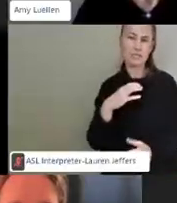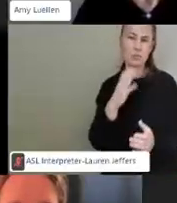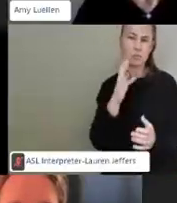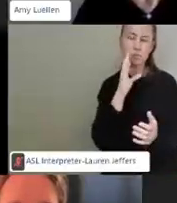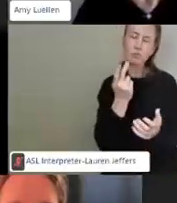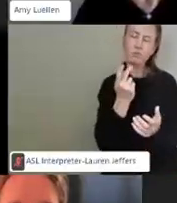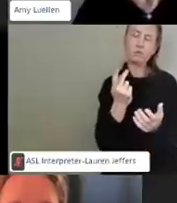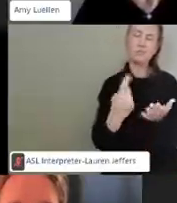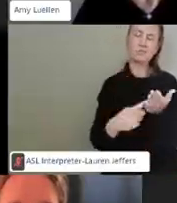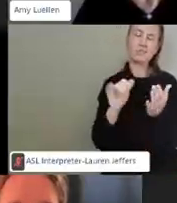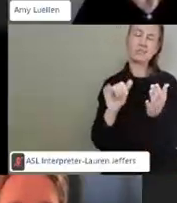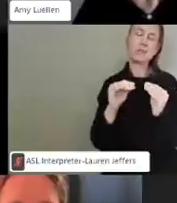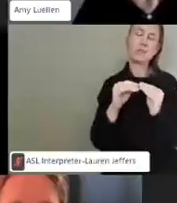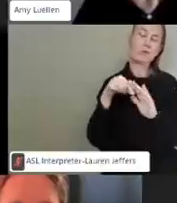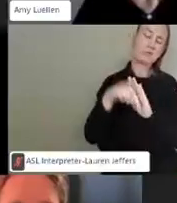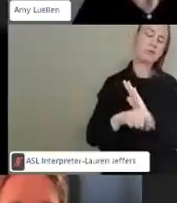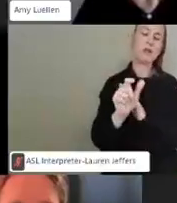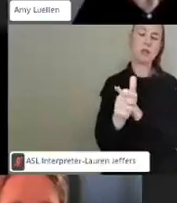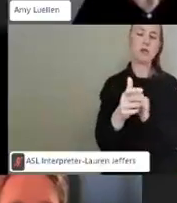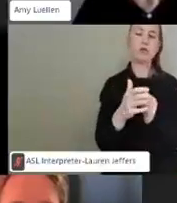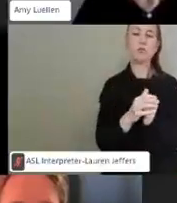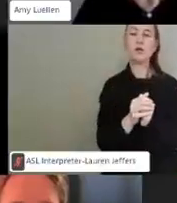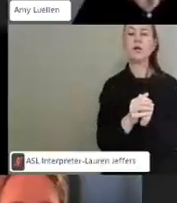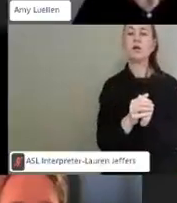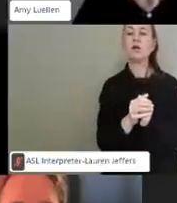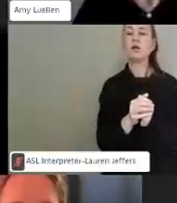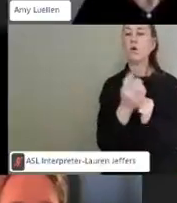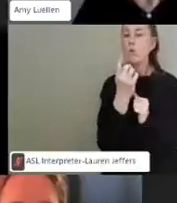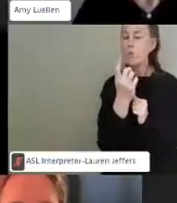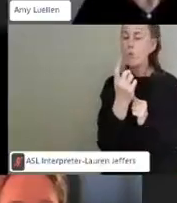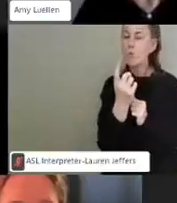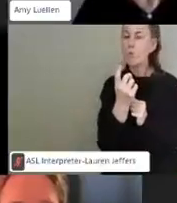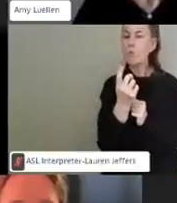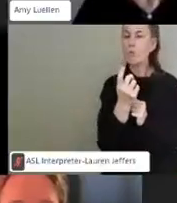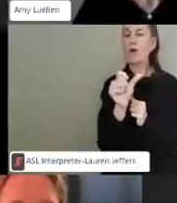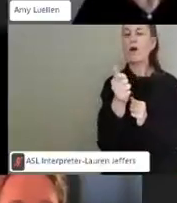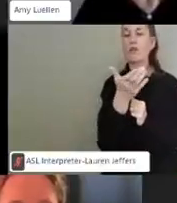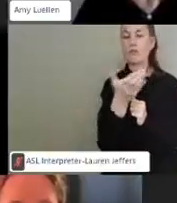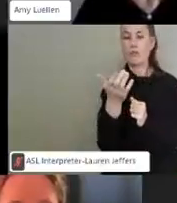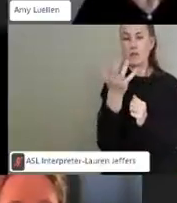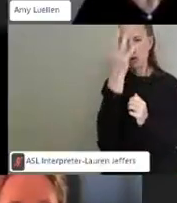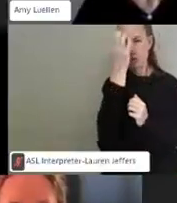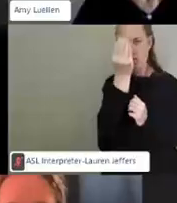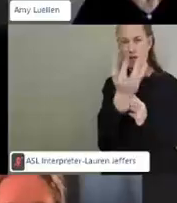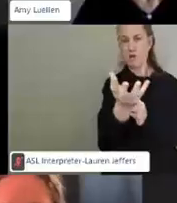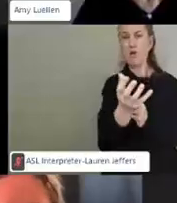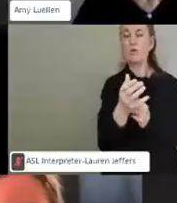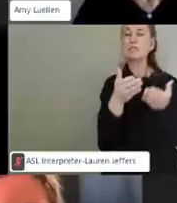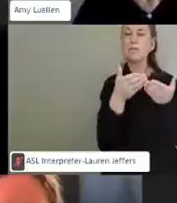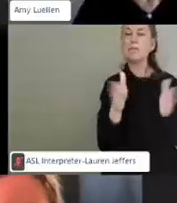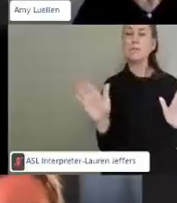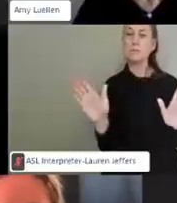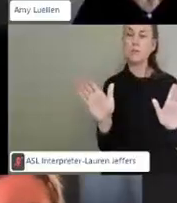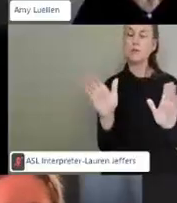through that. And then one of the big items I wanted to update everybody on was the public forums. And so our